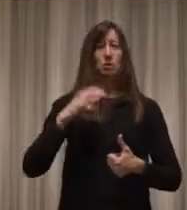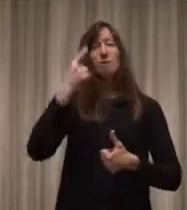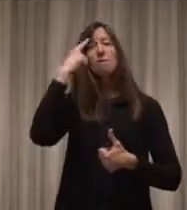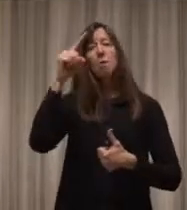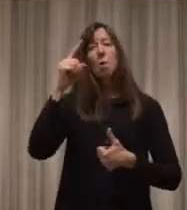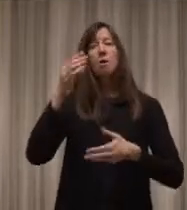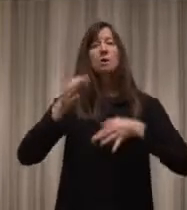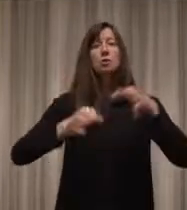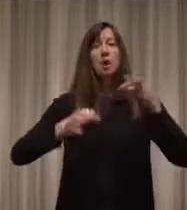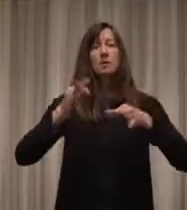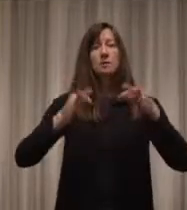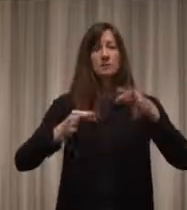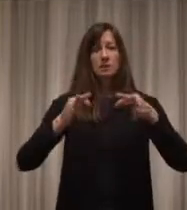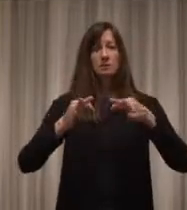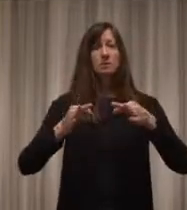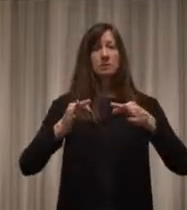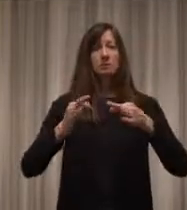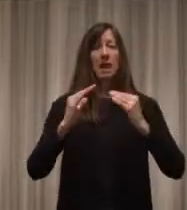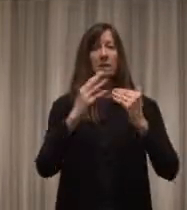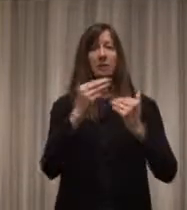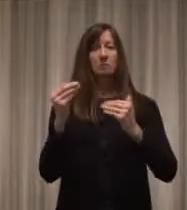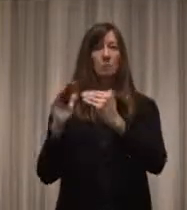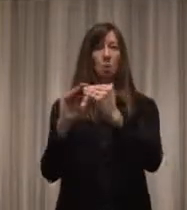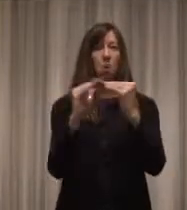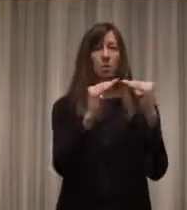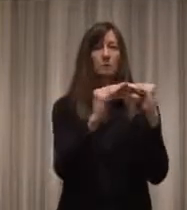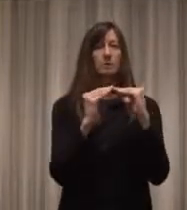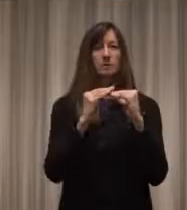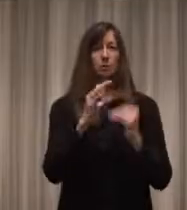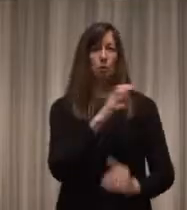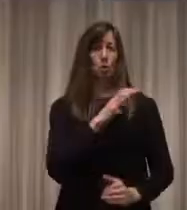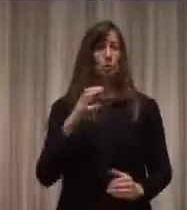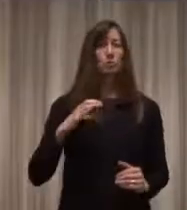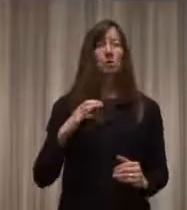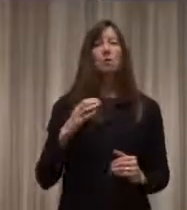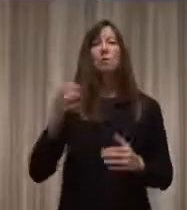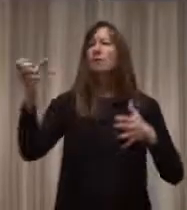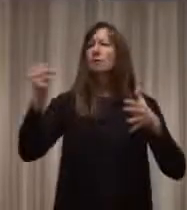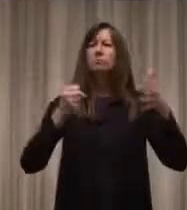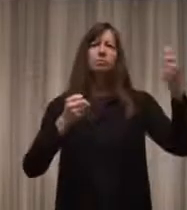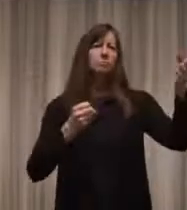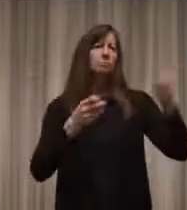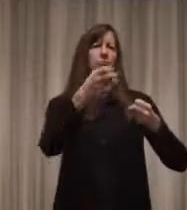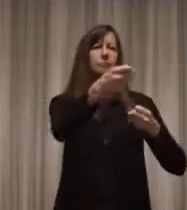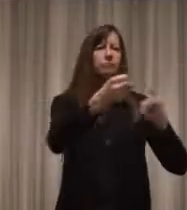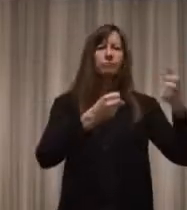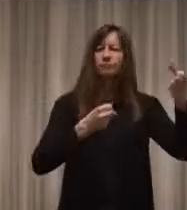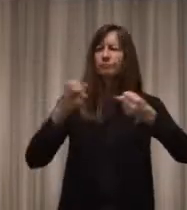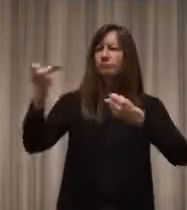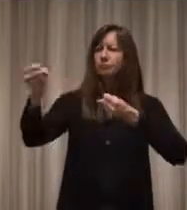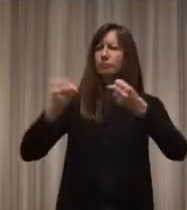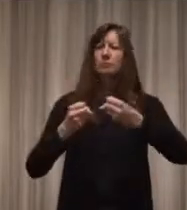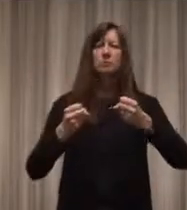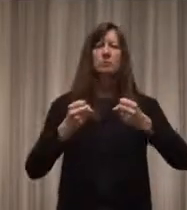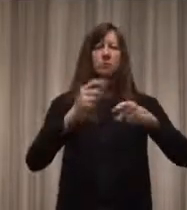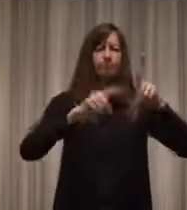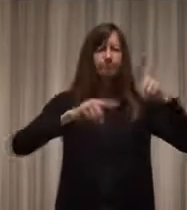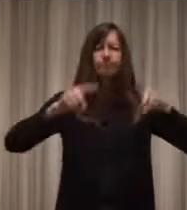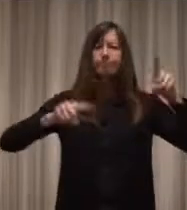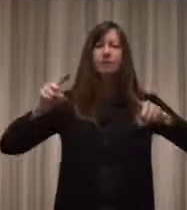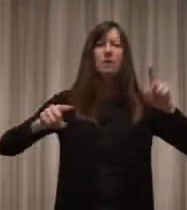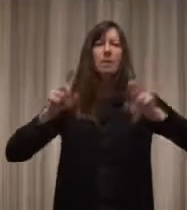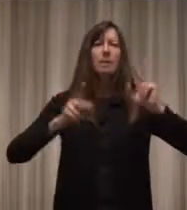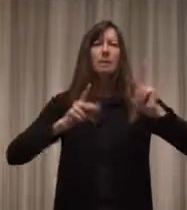our community, representing all the great aspects of our community and the diversity of our community. They've